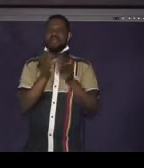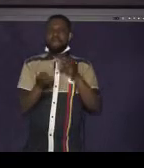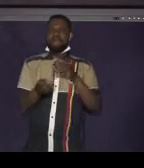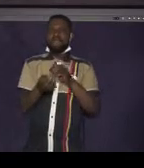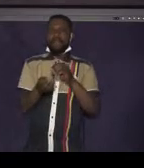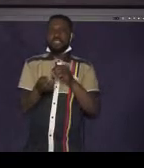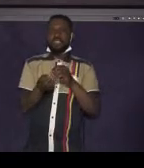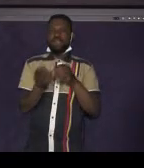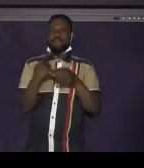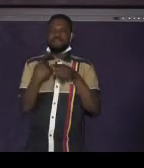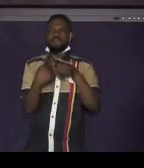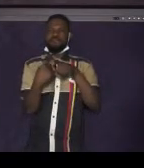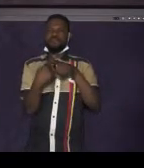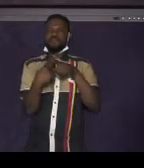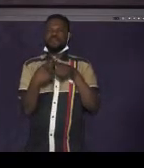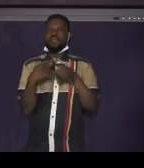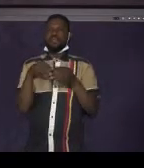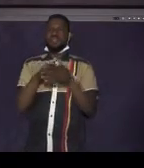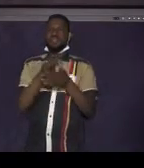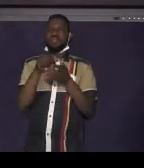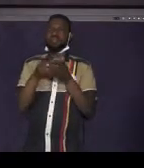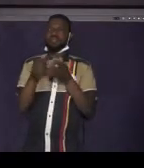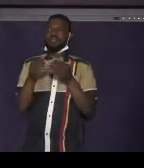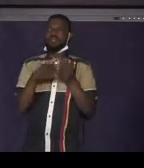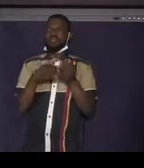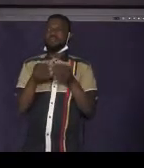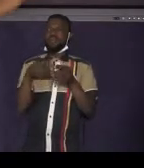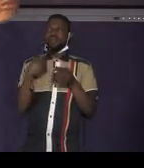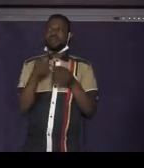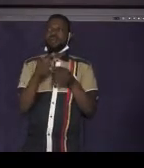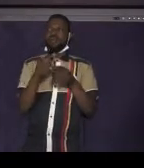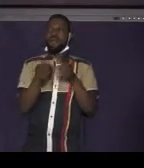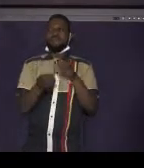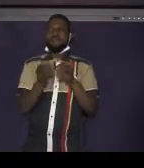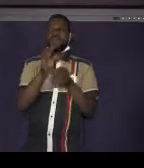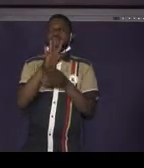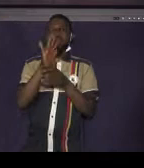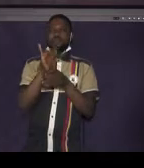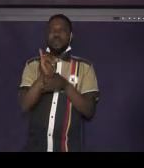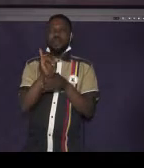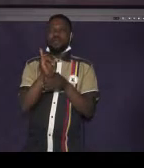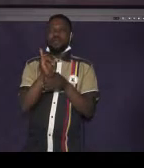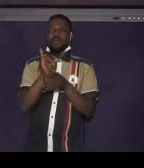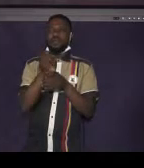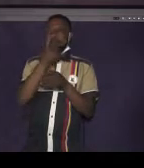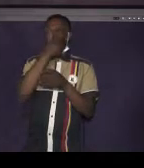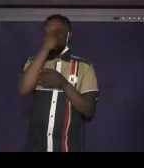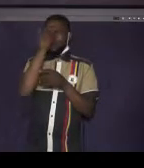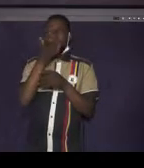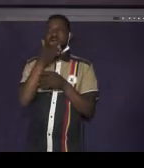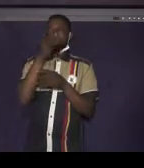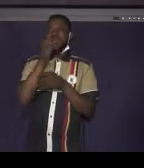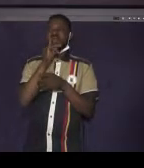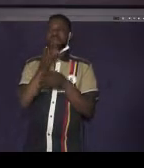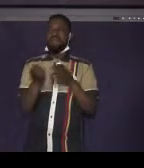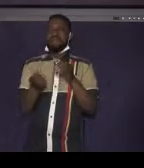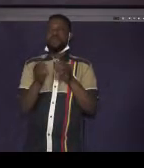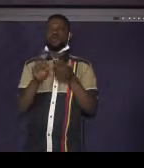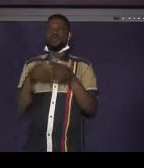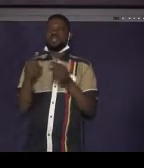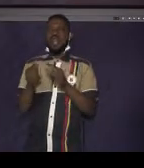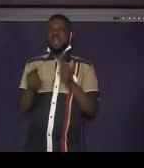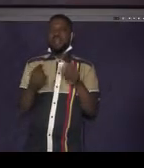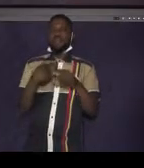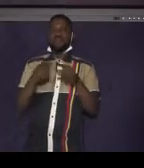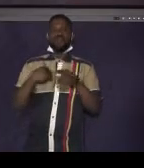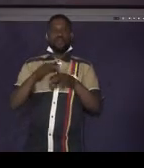in the case of this particular expression, the terms are plus 5y because there is a plus to the left, but we don't usually write